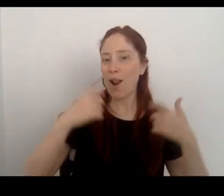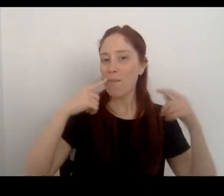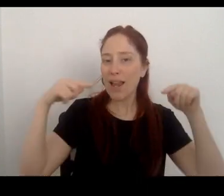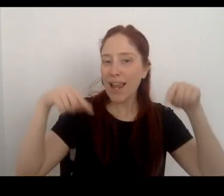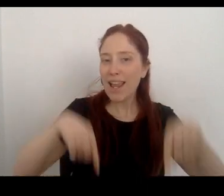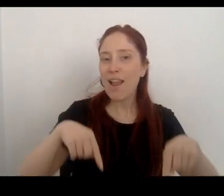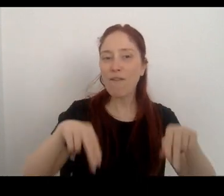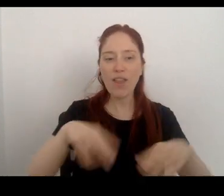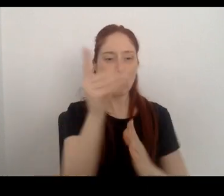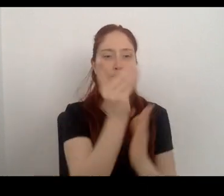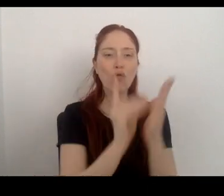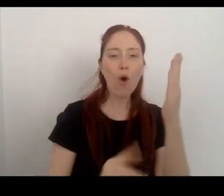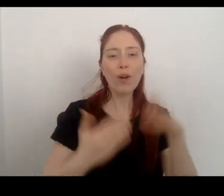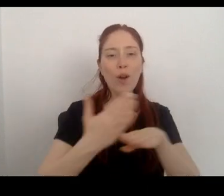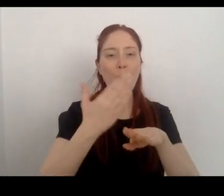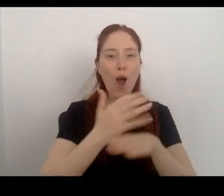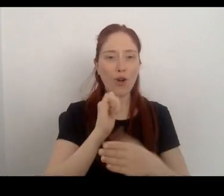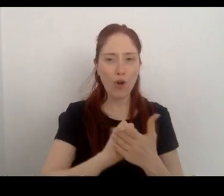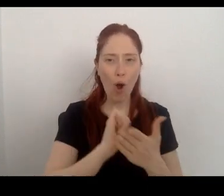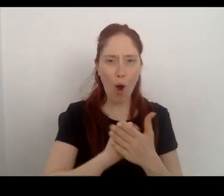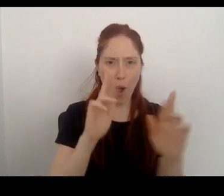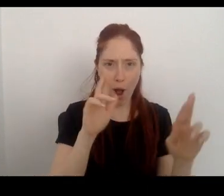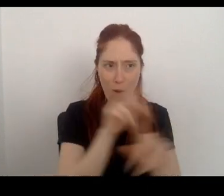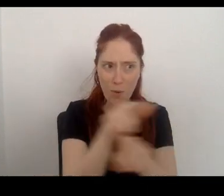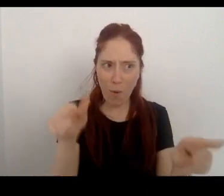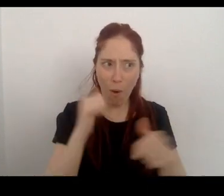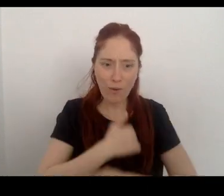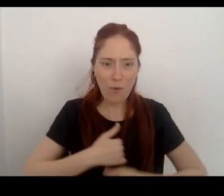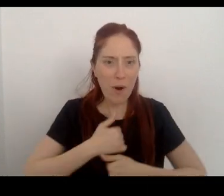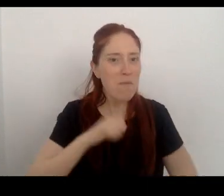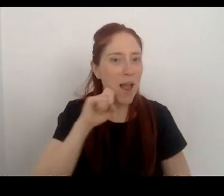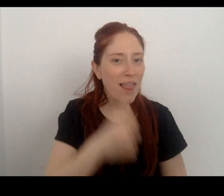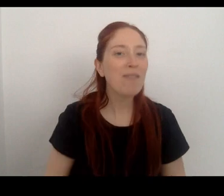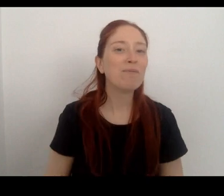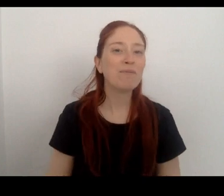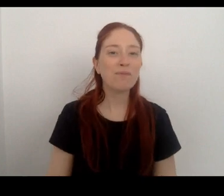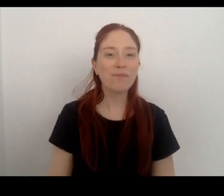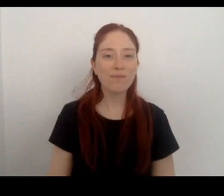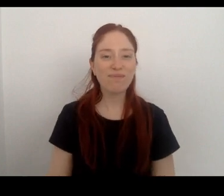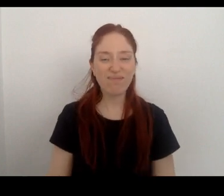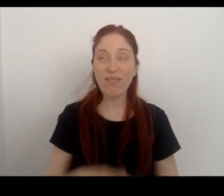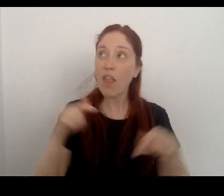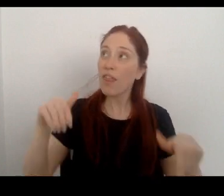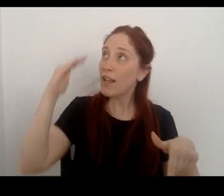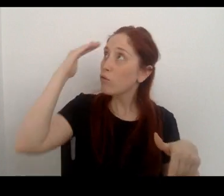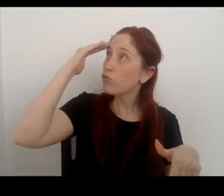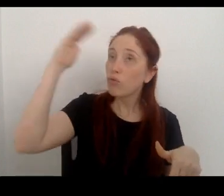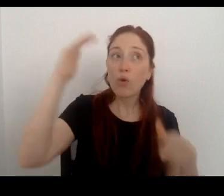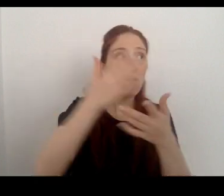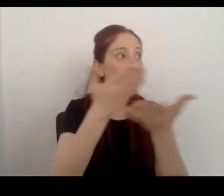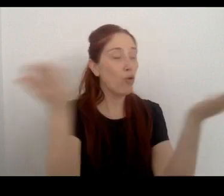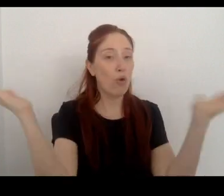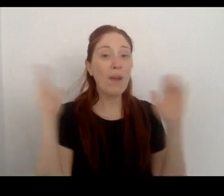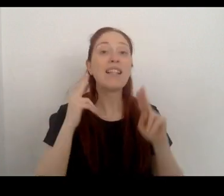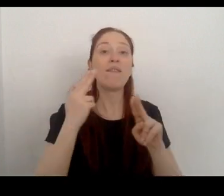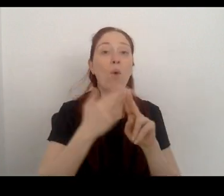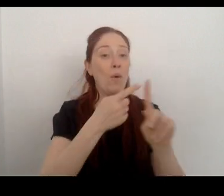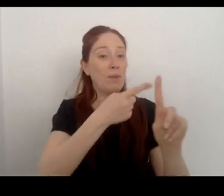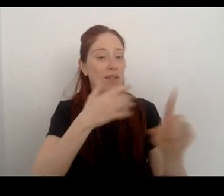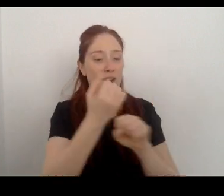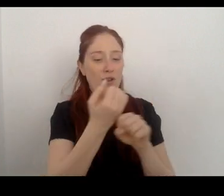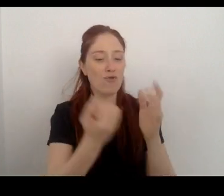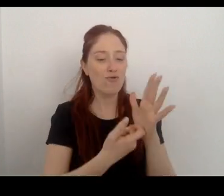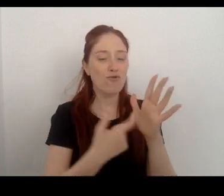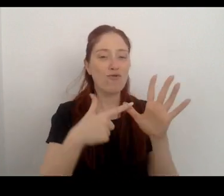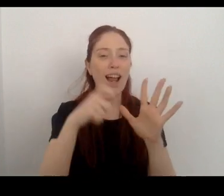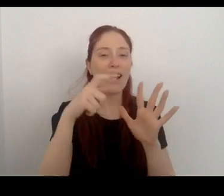to enjoy. We're in a room that's dedicated to the work of Grace Cossington Smith, an artist who I dare to say is one